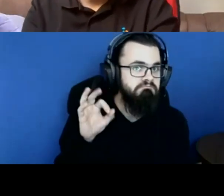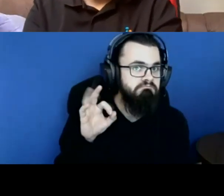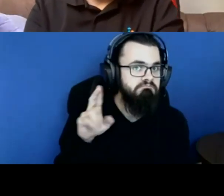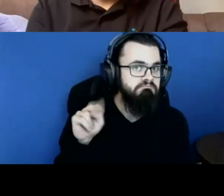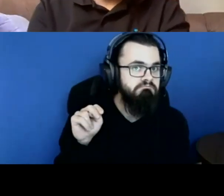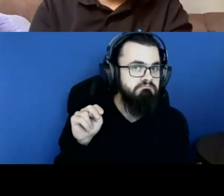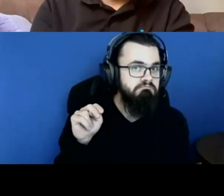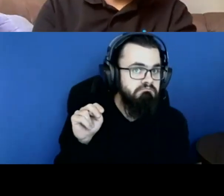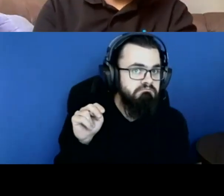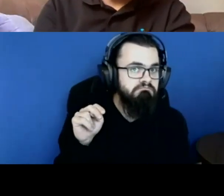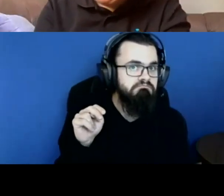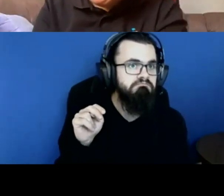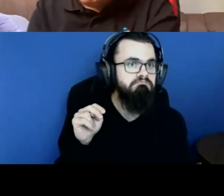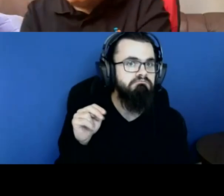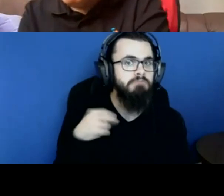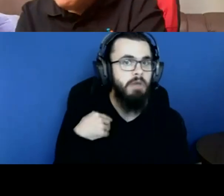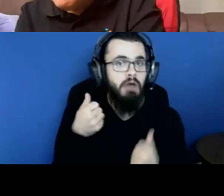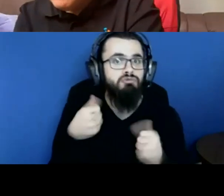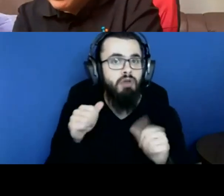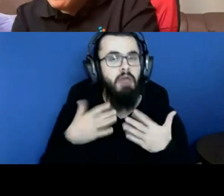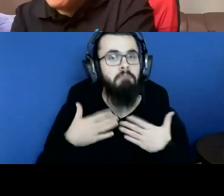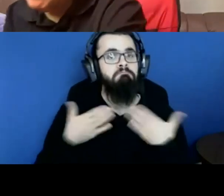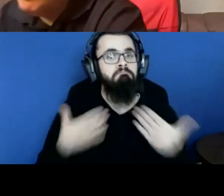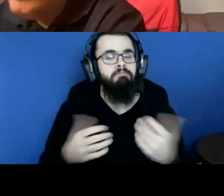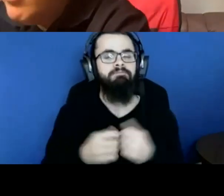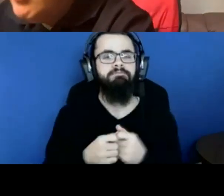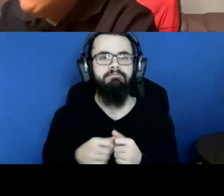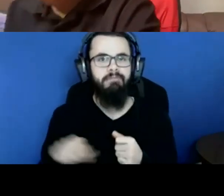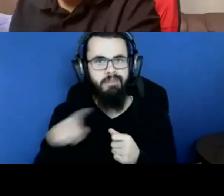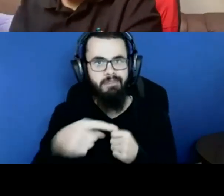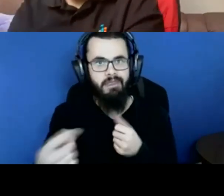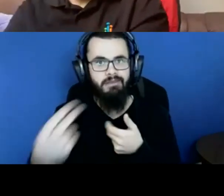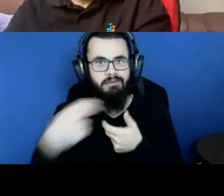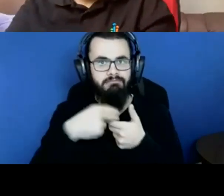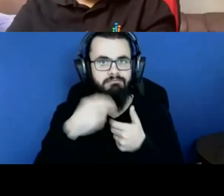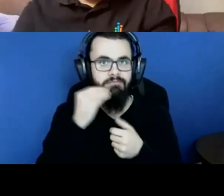in, they sat down, they showed me